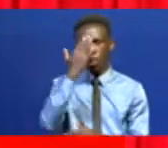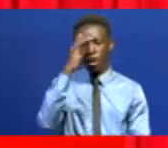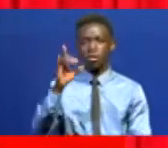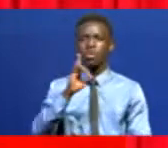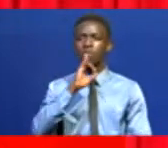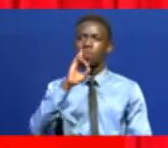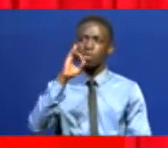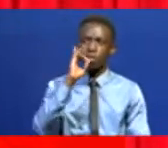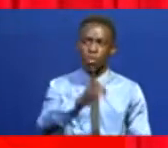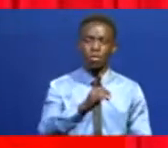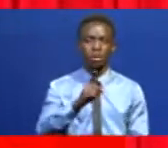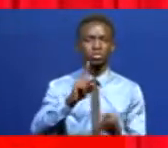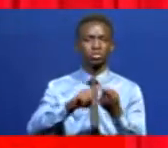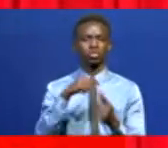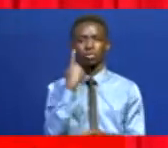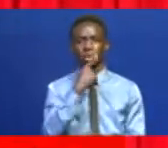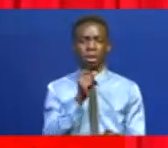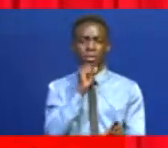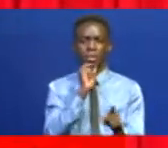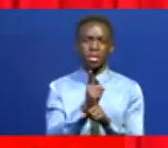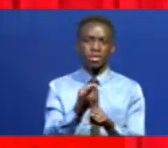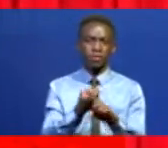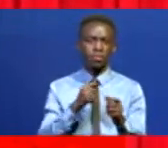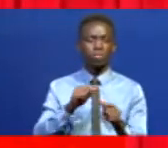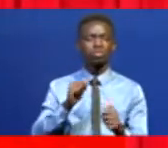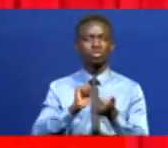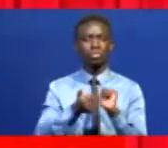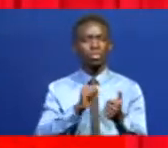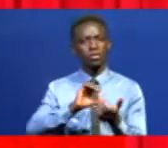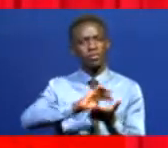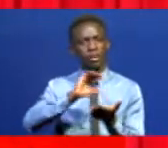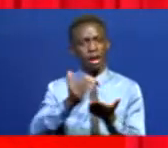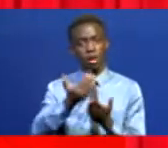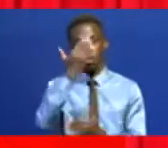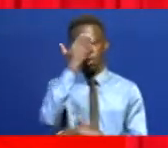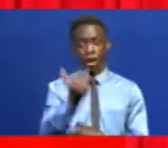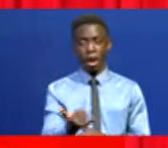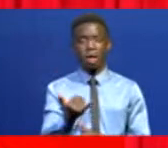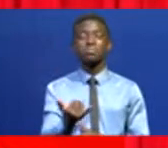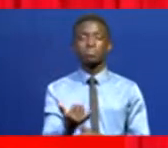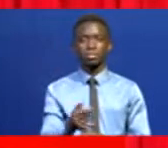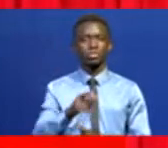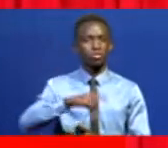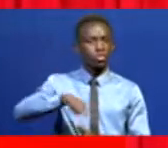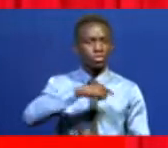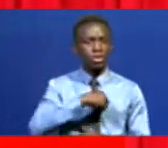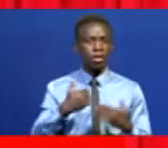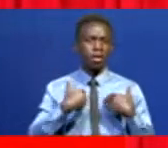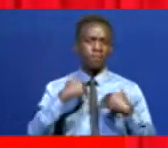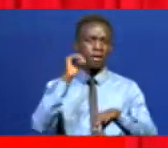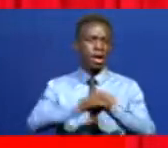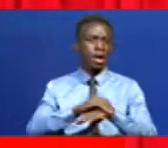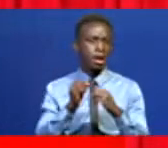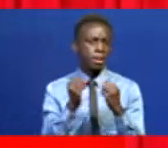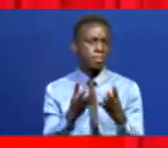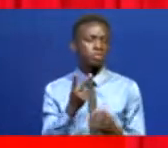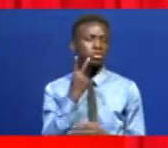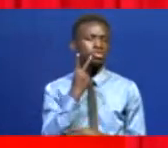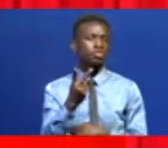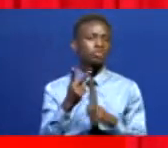to my brother from the sports fund, because so far we have been able to get